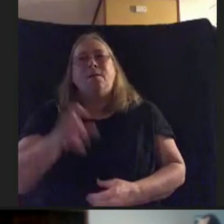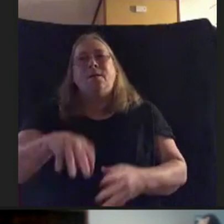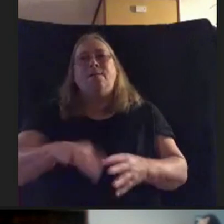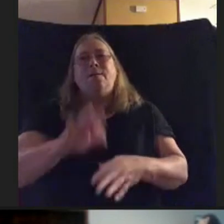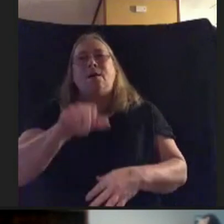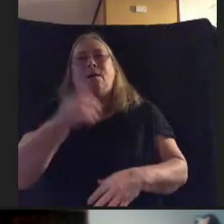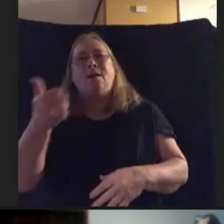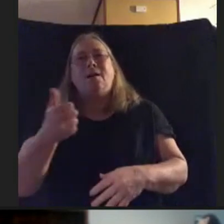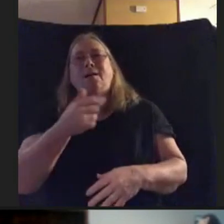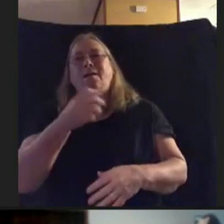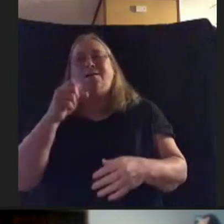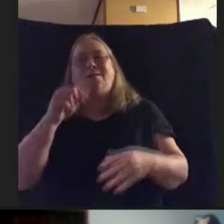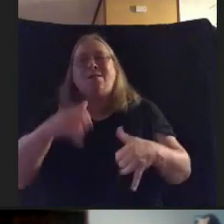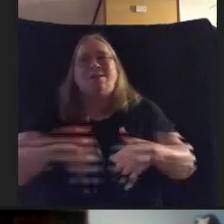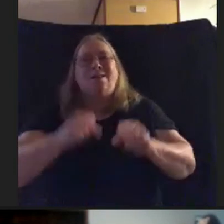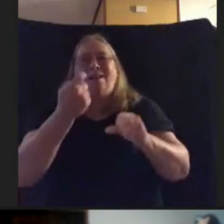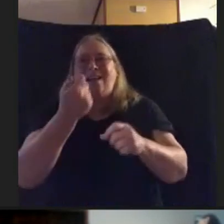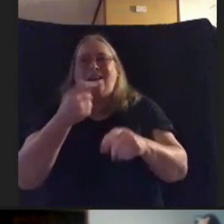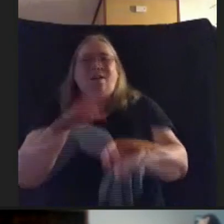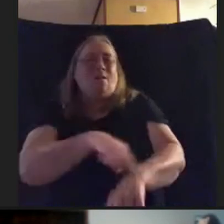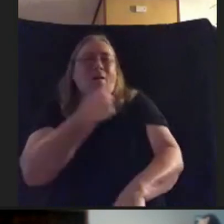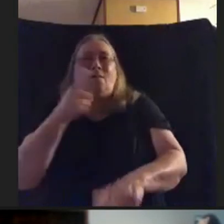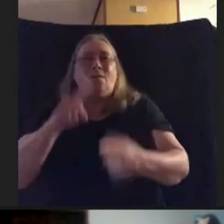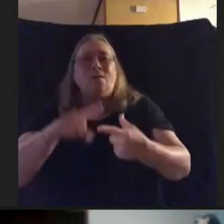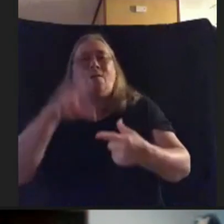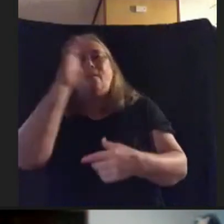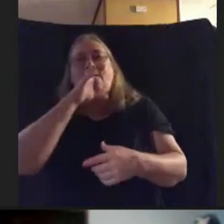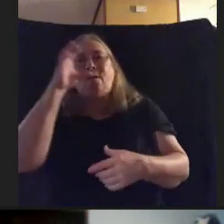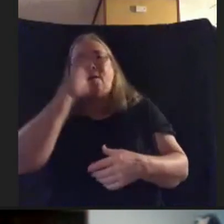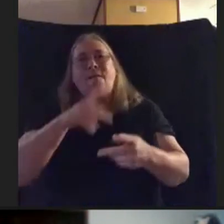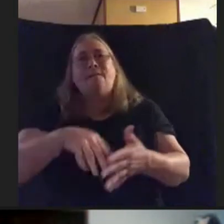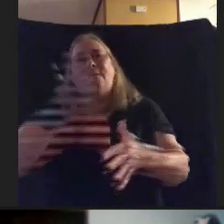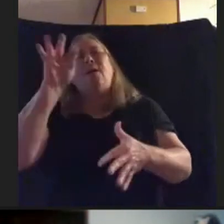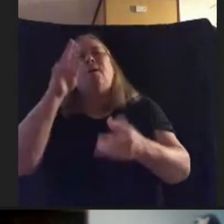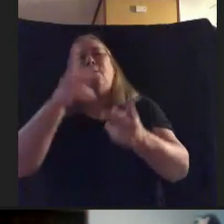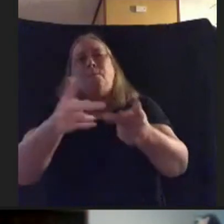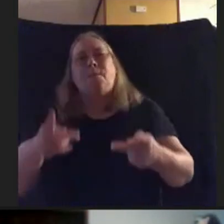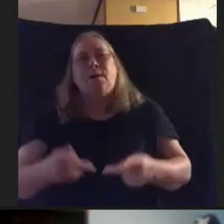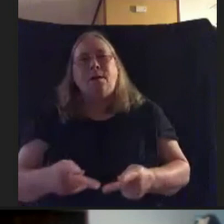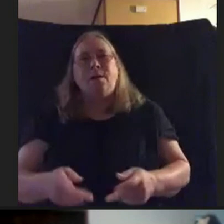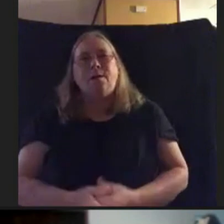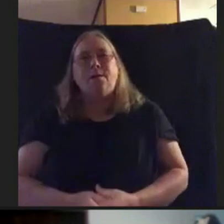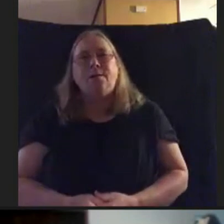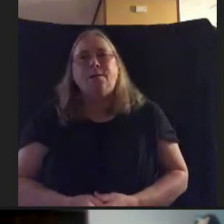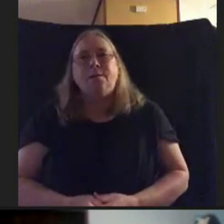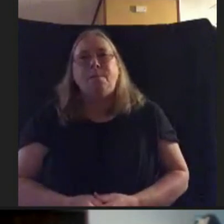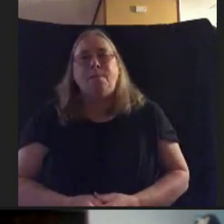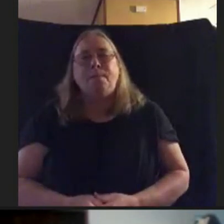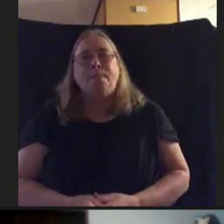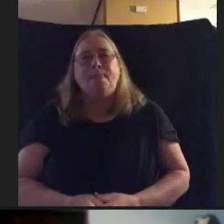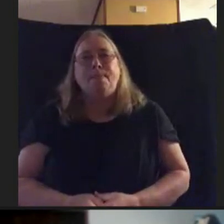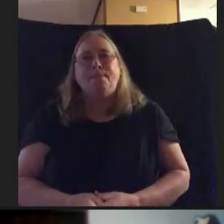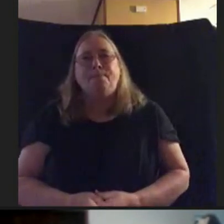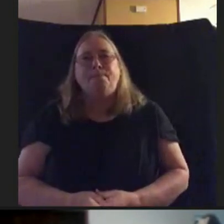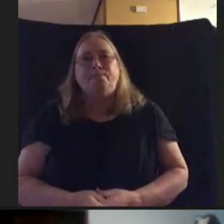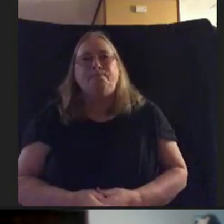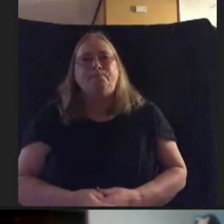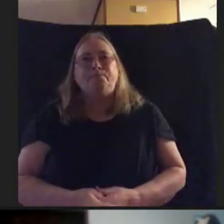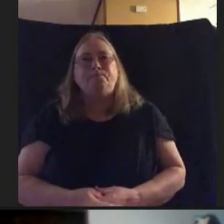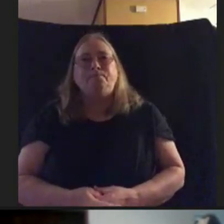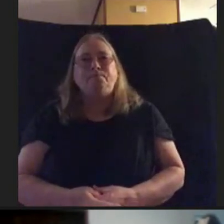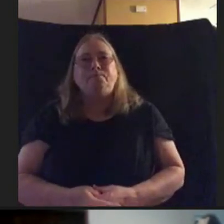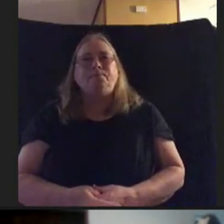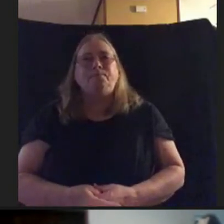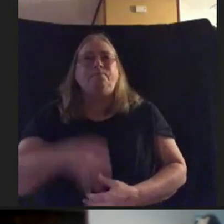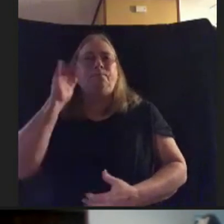bit longer to find that other location. Okay, thanks, guys. Nick, is there a central location to find